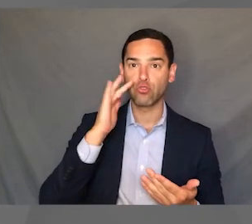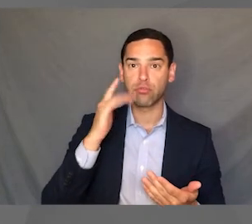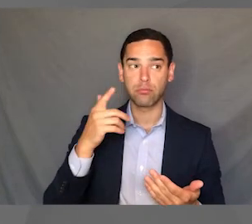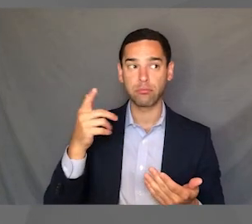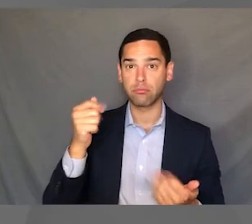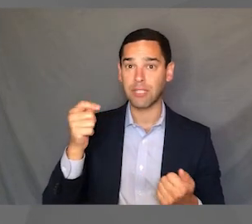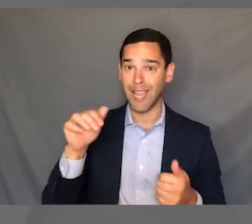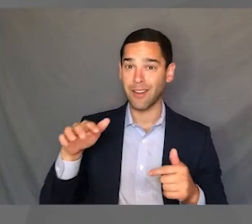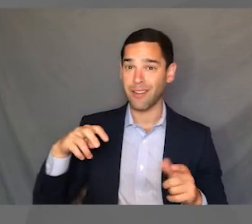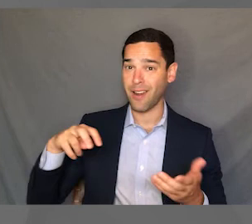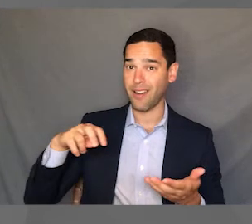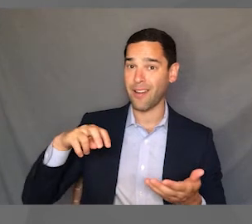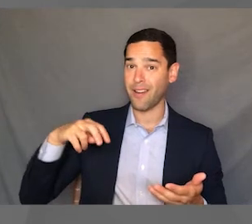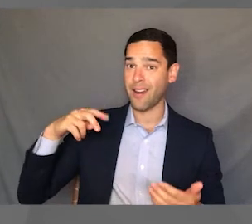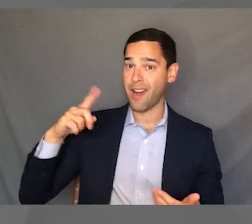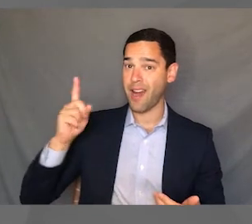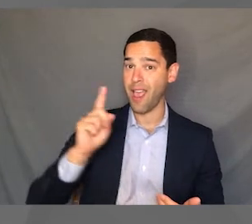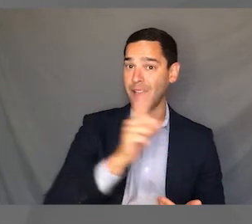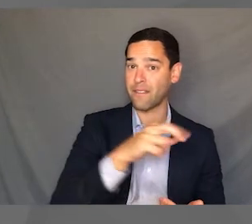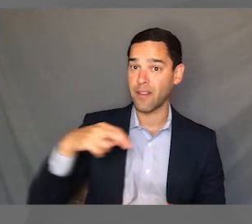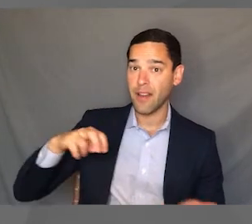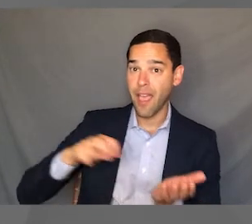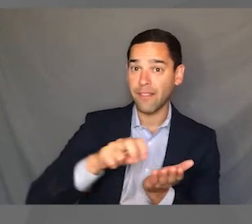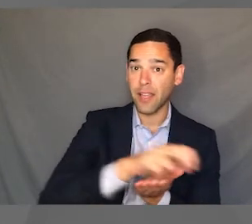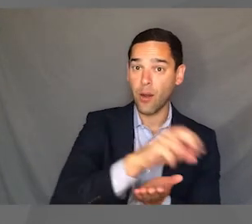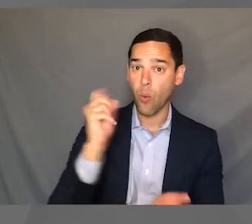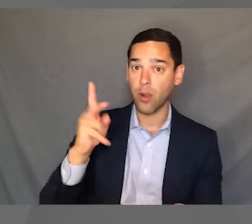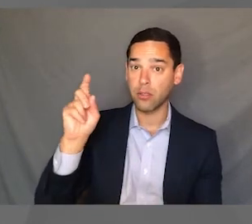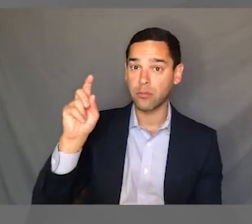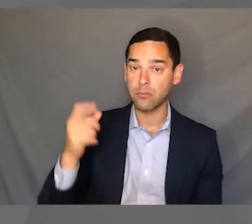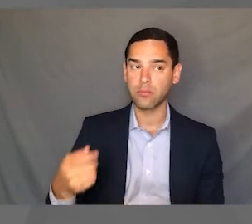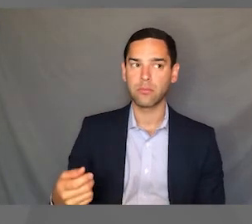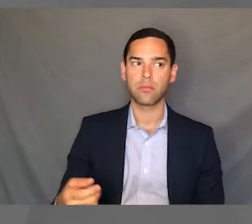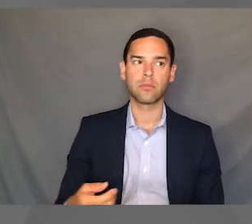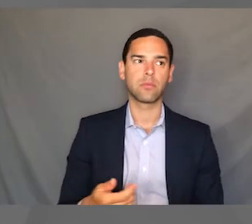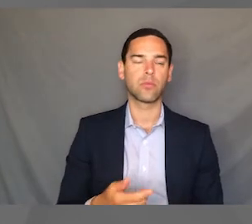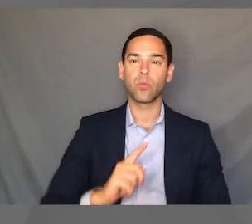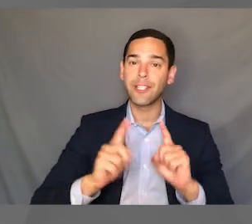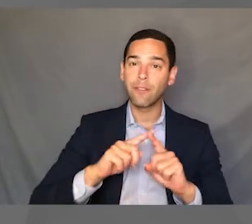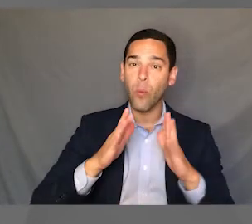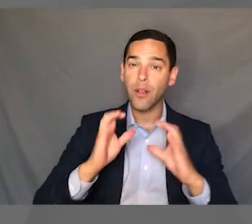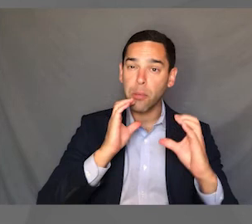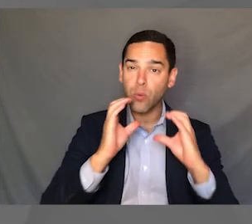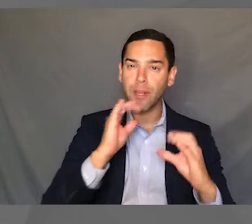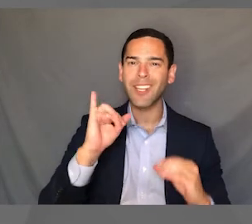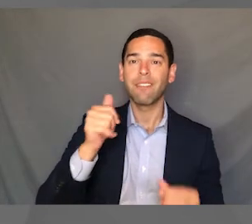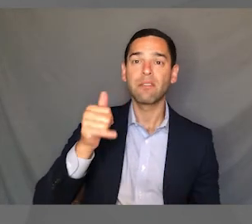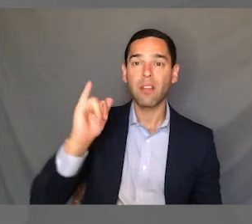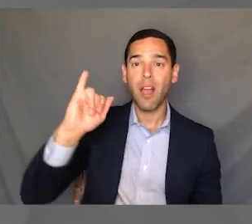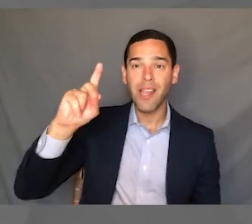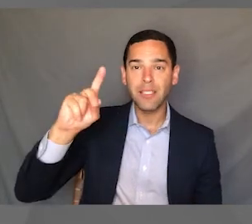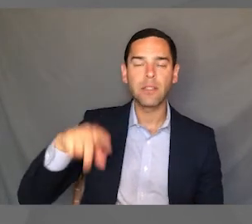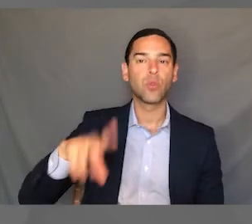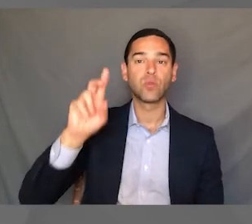myself and things as a physical disability. Are there various ways to communicate? If a person experiencing an intellectual disability, a